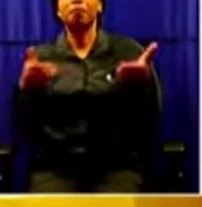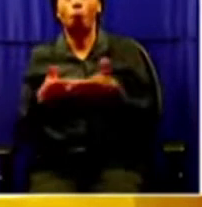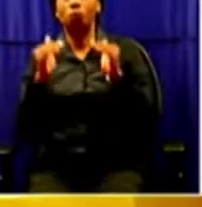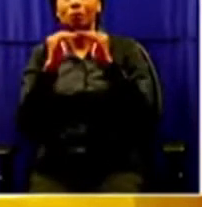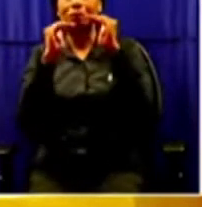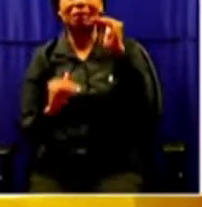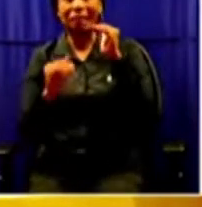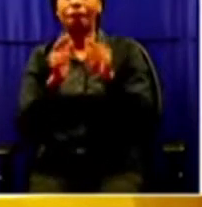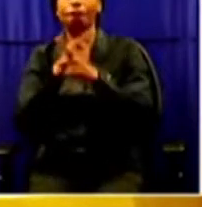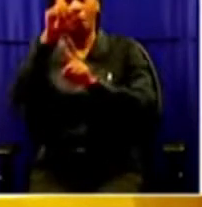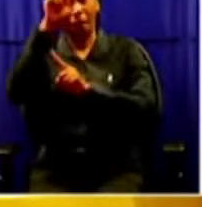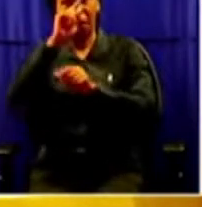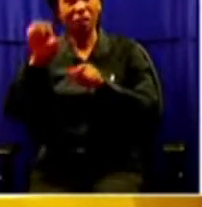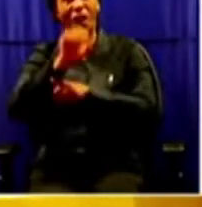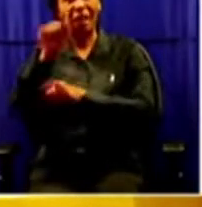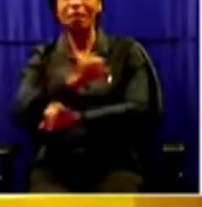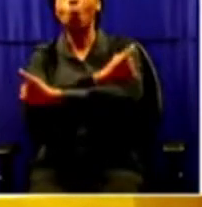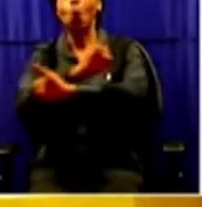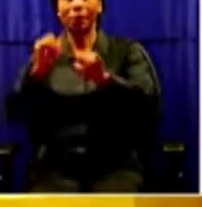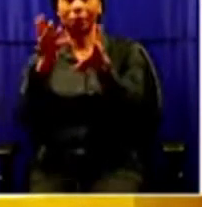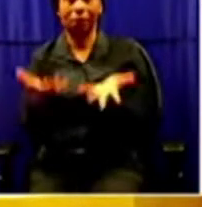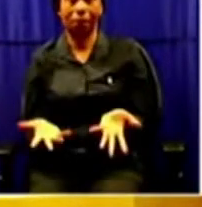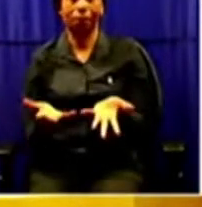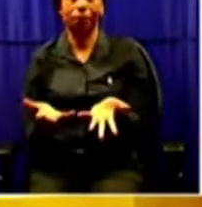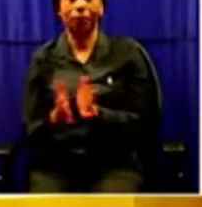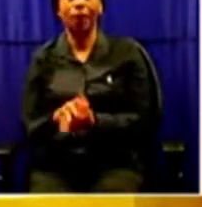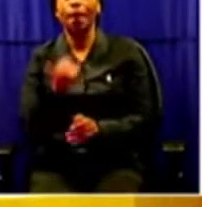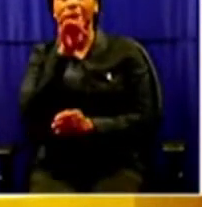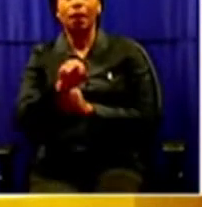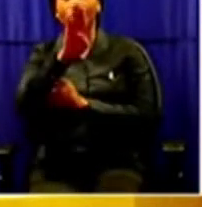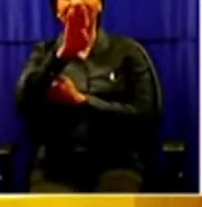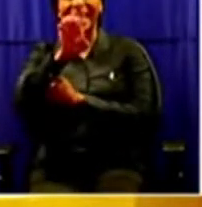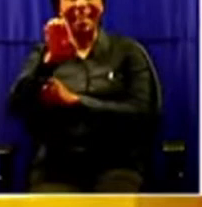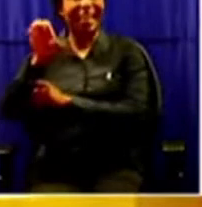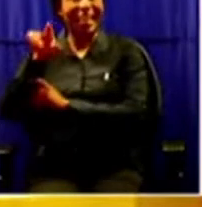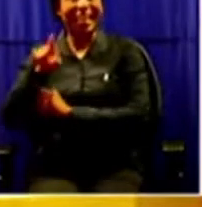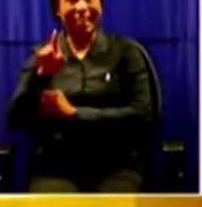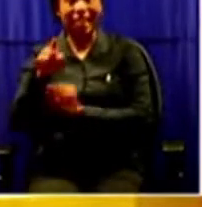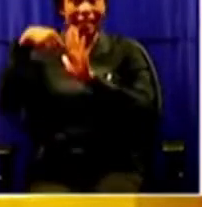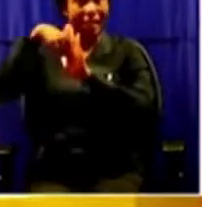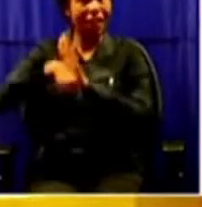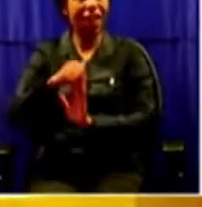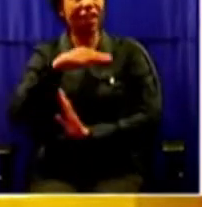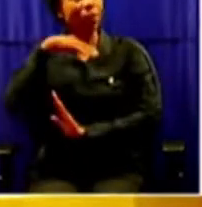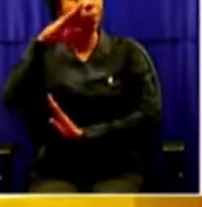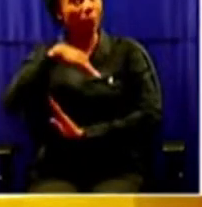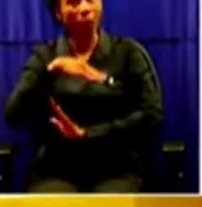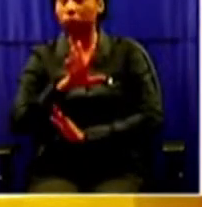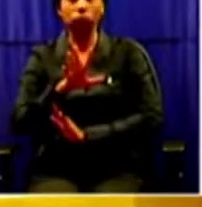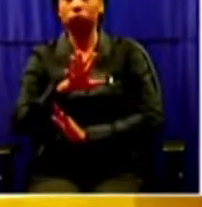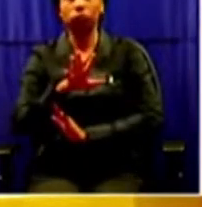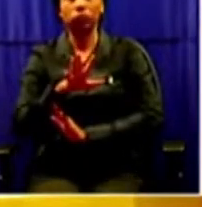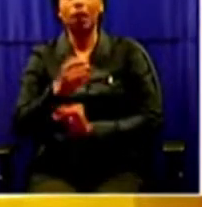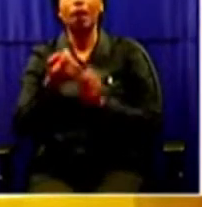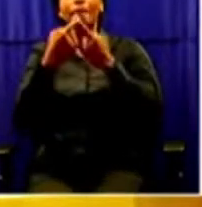is greater than it's ever been. And not because BEE has been not intensified enough, it's